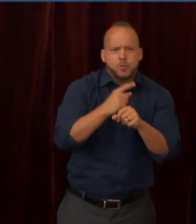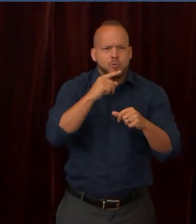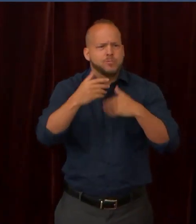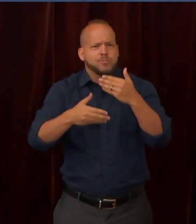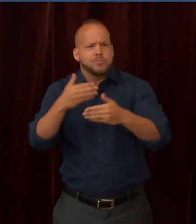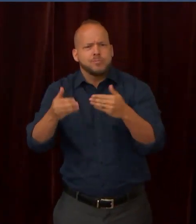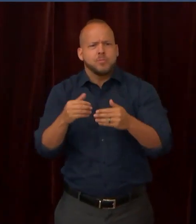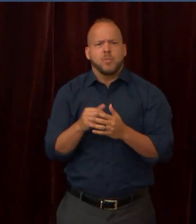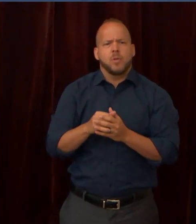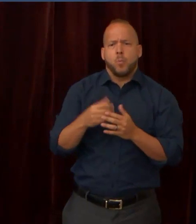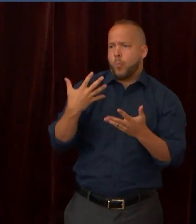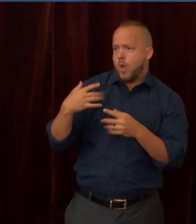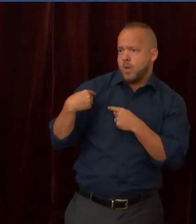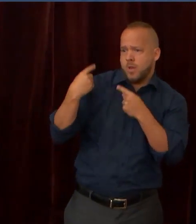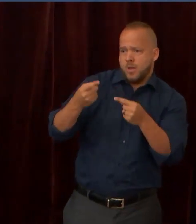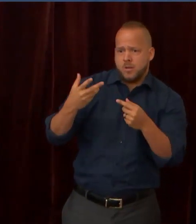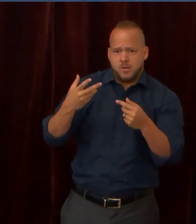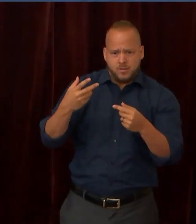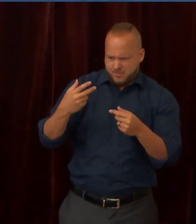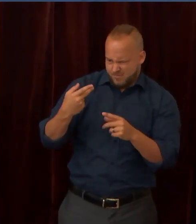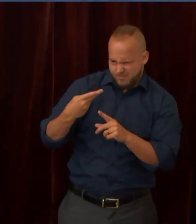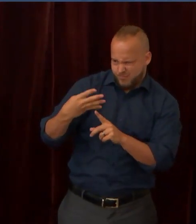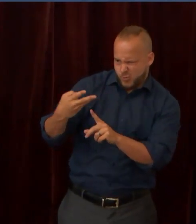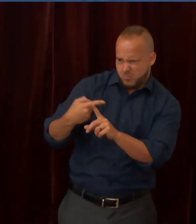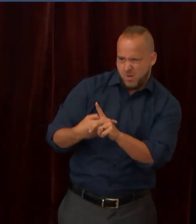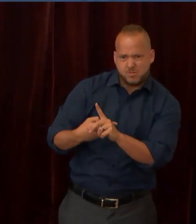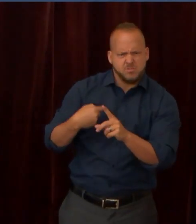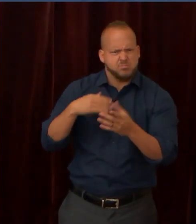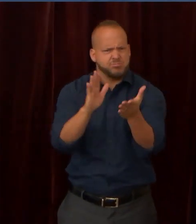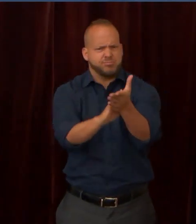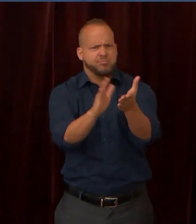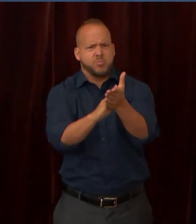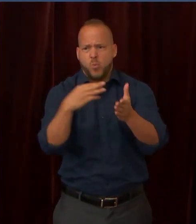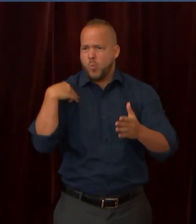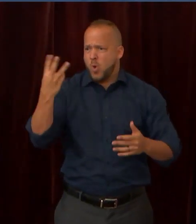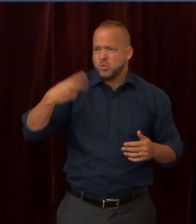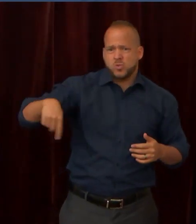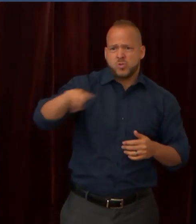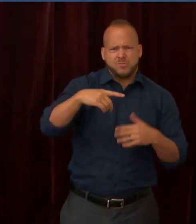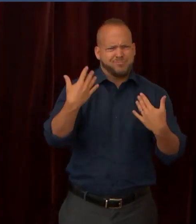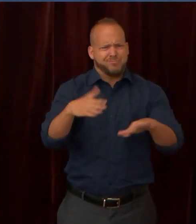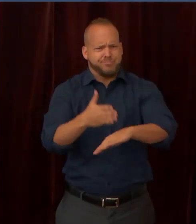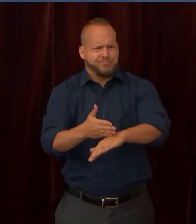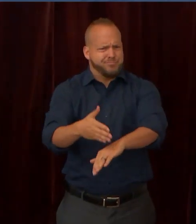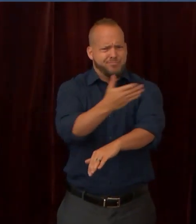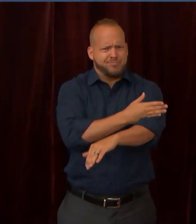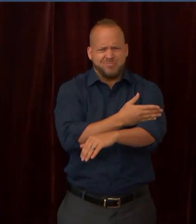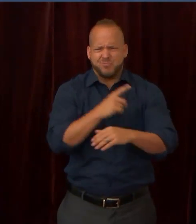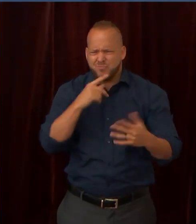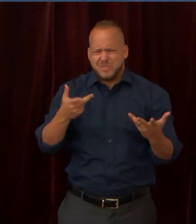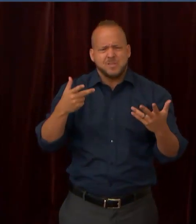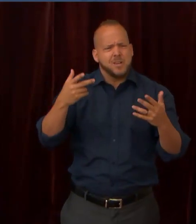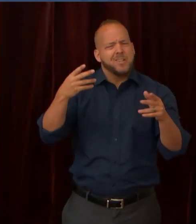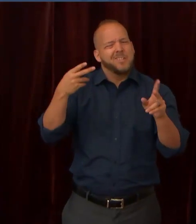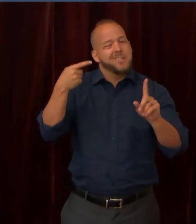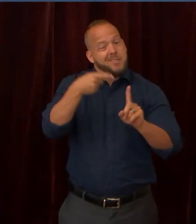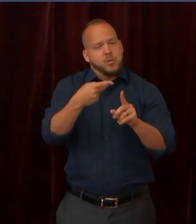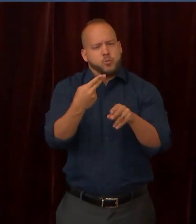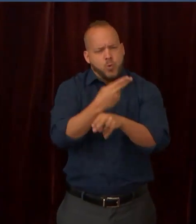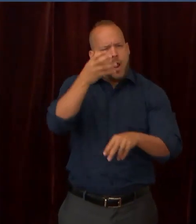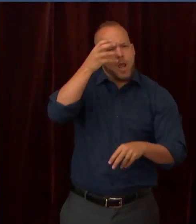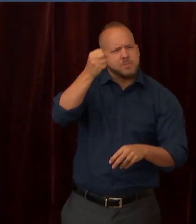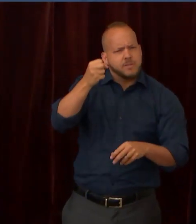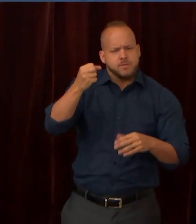make common sense and follow the science right now that we're asking folks to abide with. First, we need